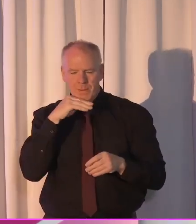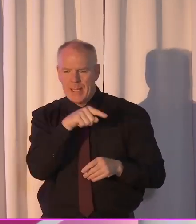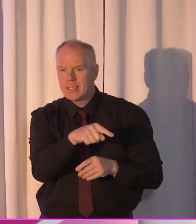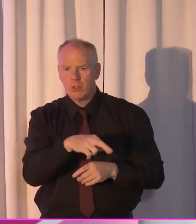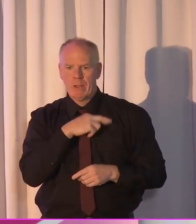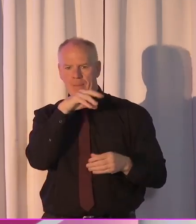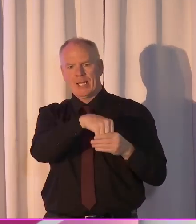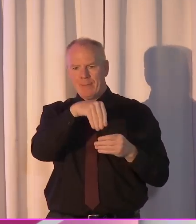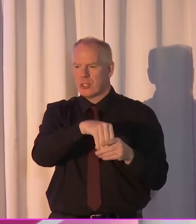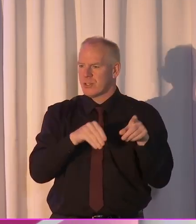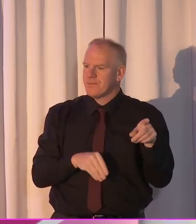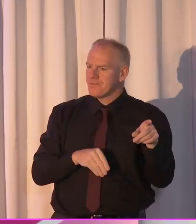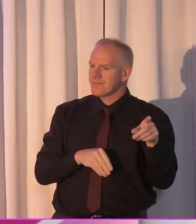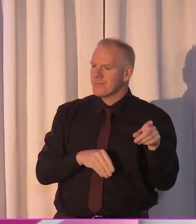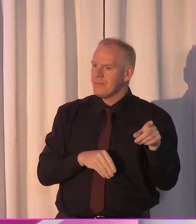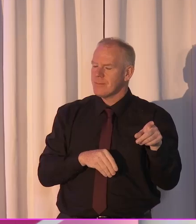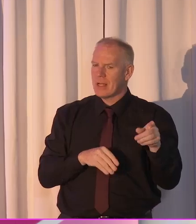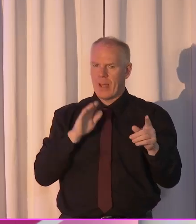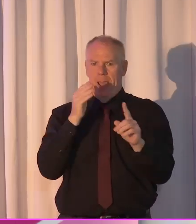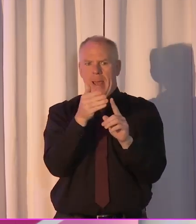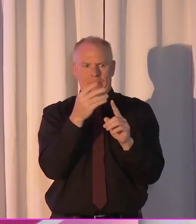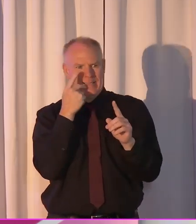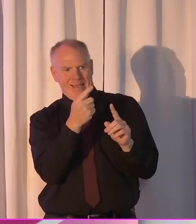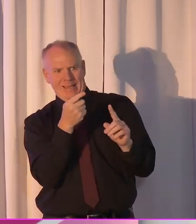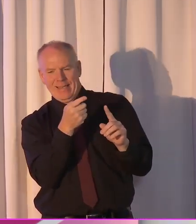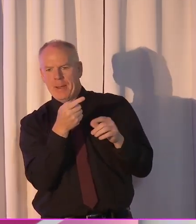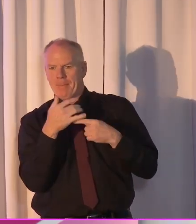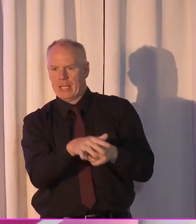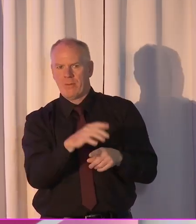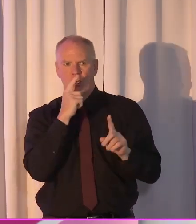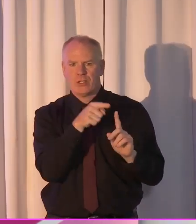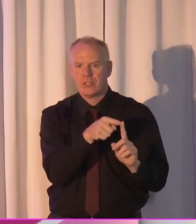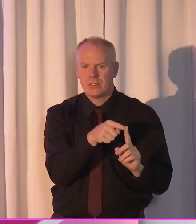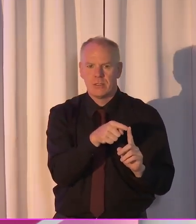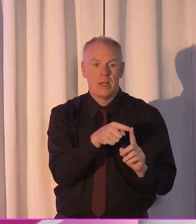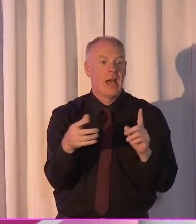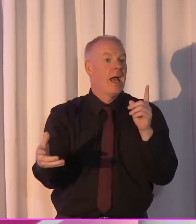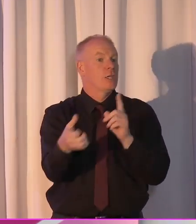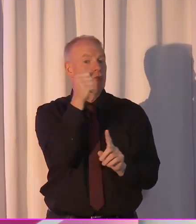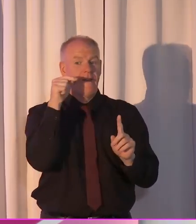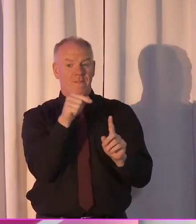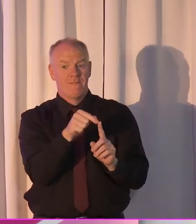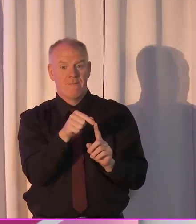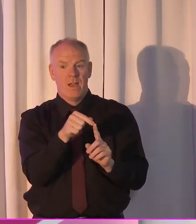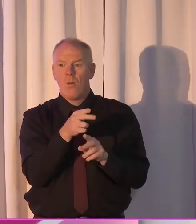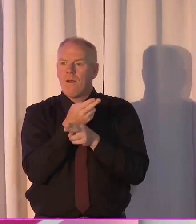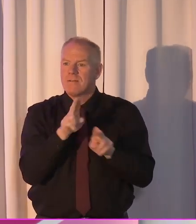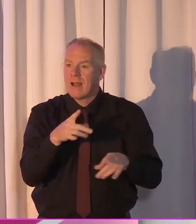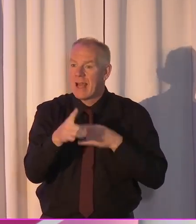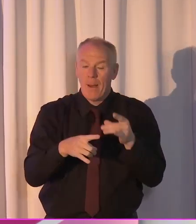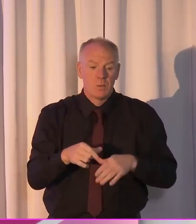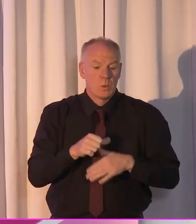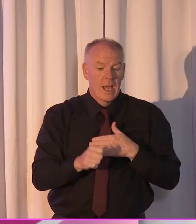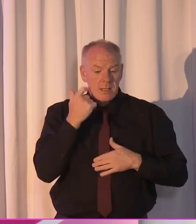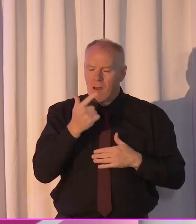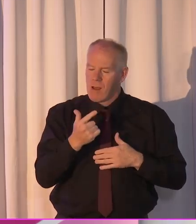real participation. That is what we need to be seeing, mainstreaming first. And when we get to that level, and that's not going to happen today or